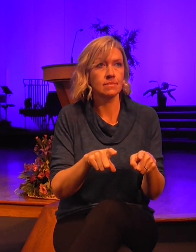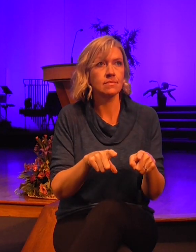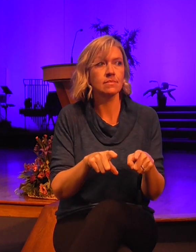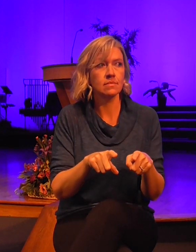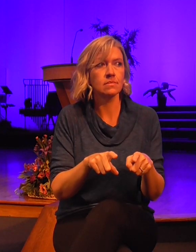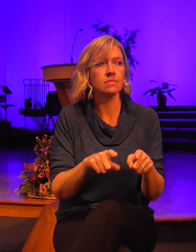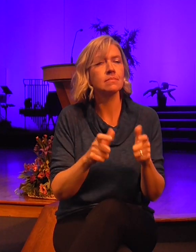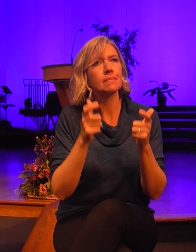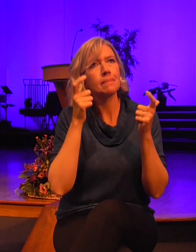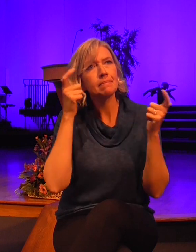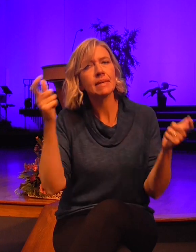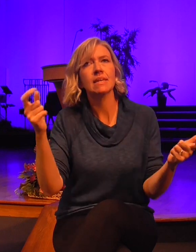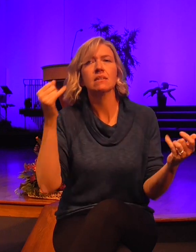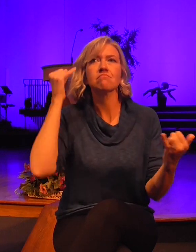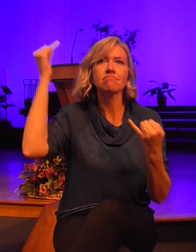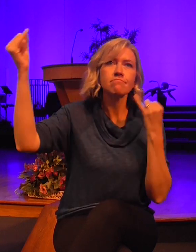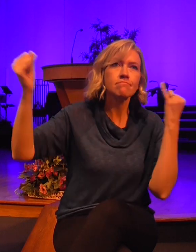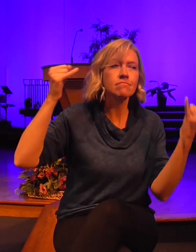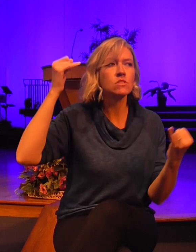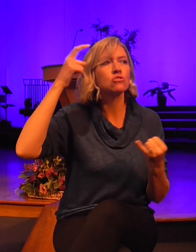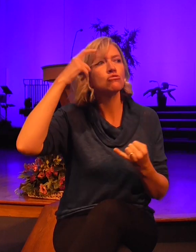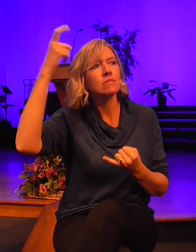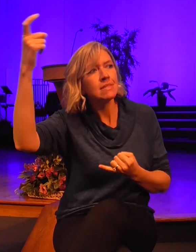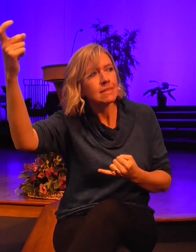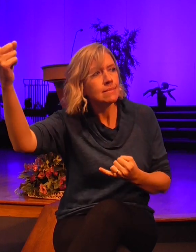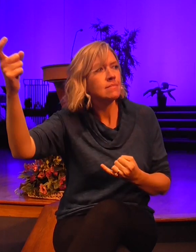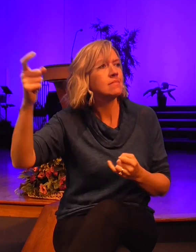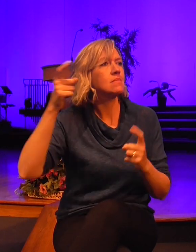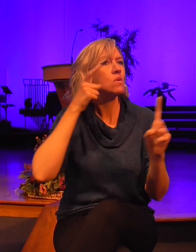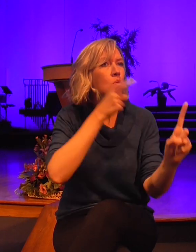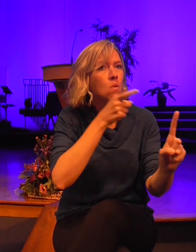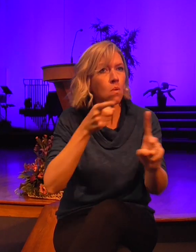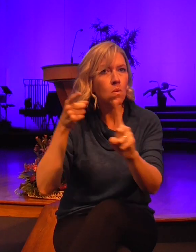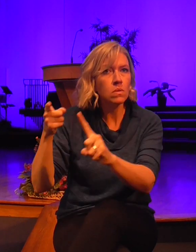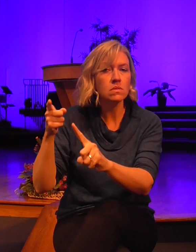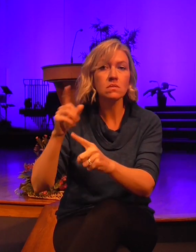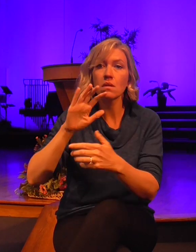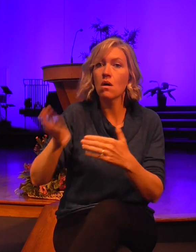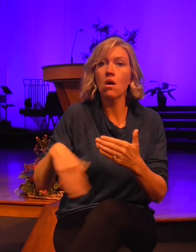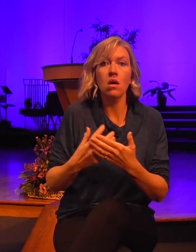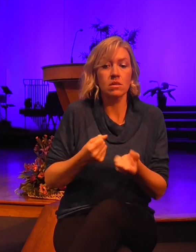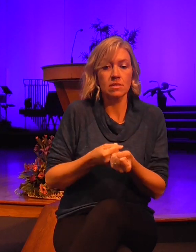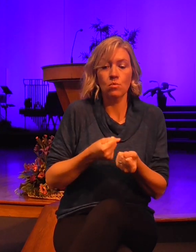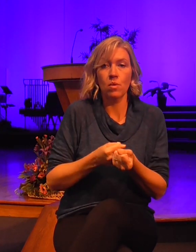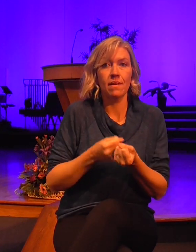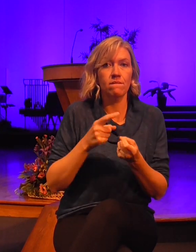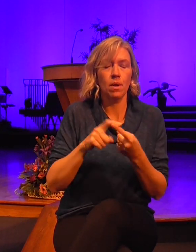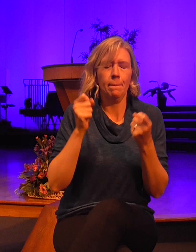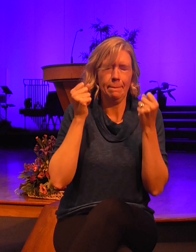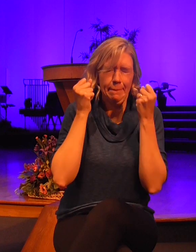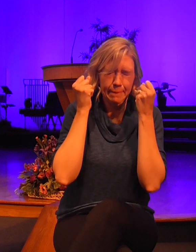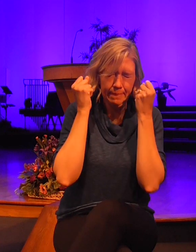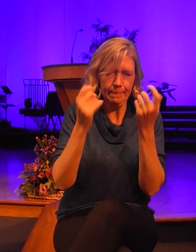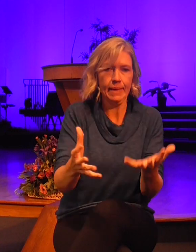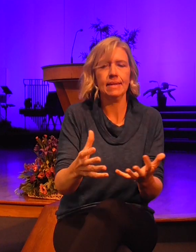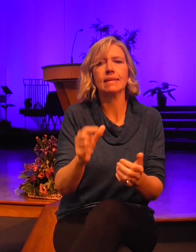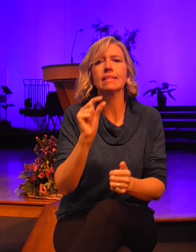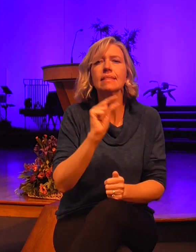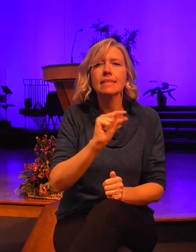Those big dreams and goals that we have are all supported by 1 million or more little